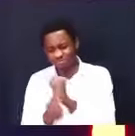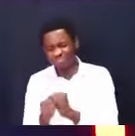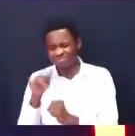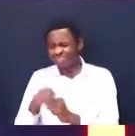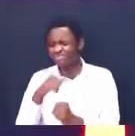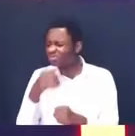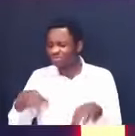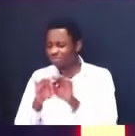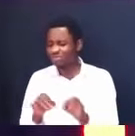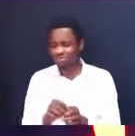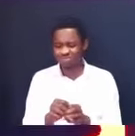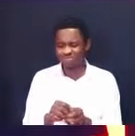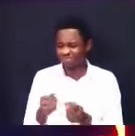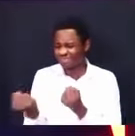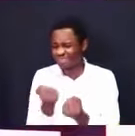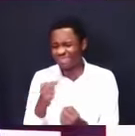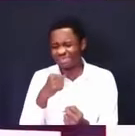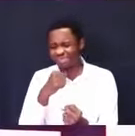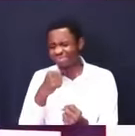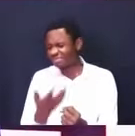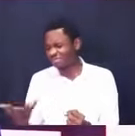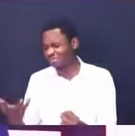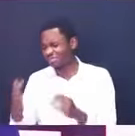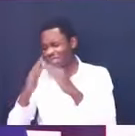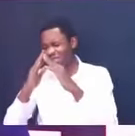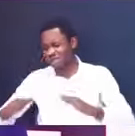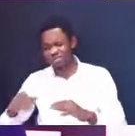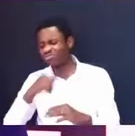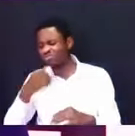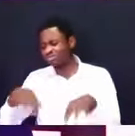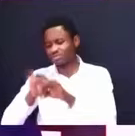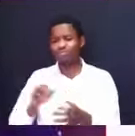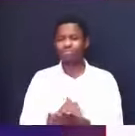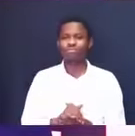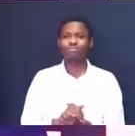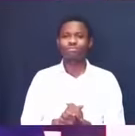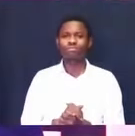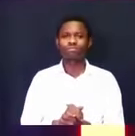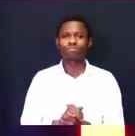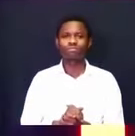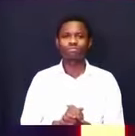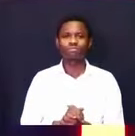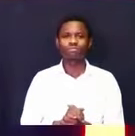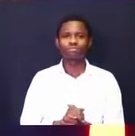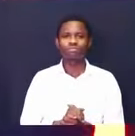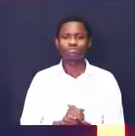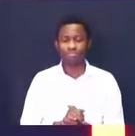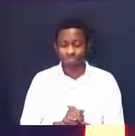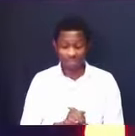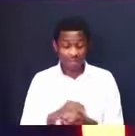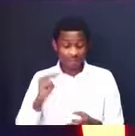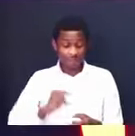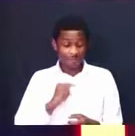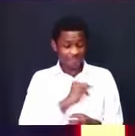se e se sa me ka ana se sa we ma me na me hu se wo de ade a enye ade papa e na ye obuta. Members are waiting for life,